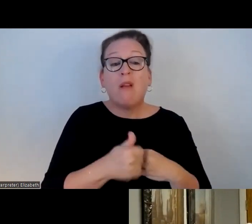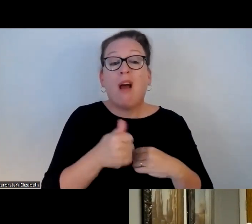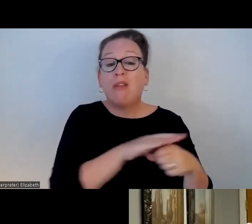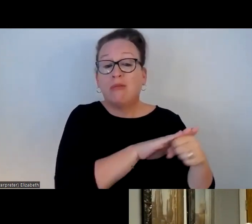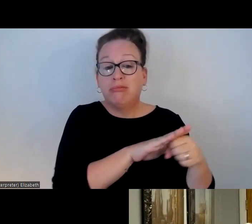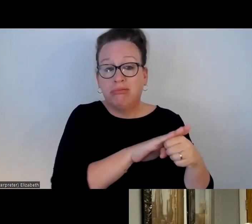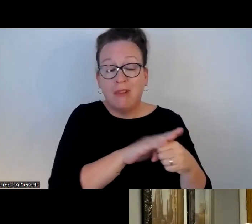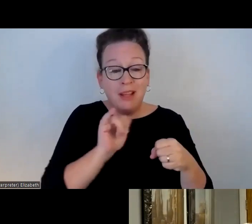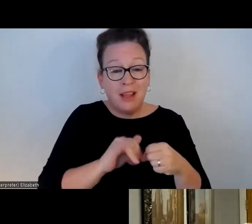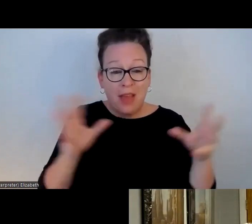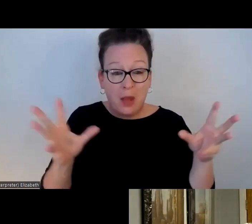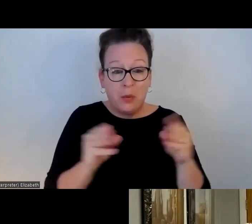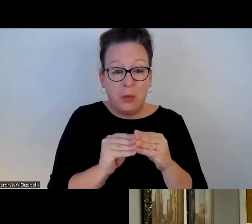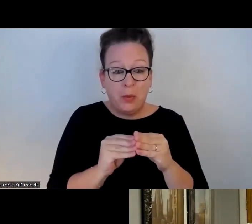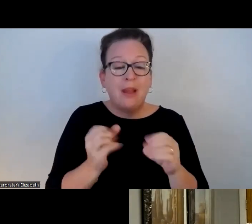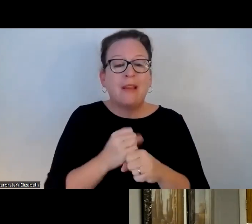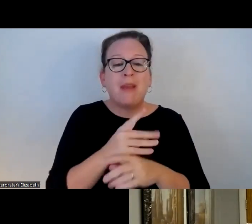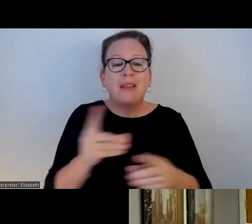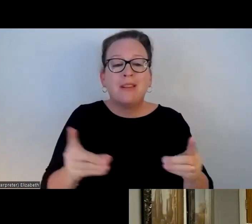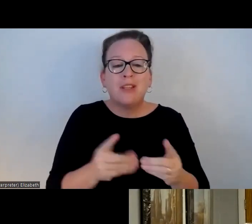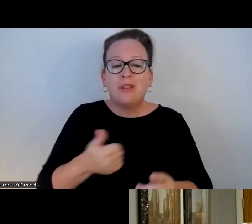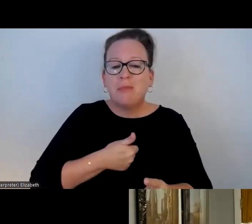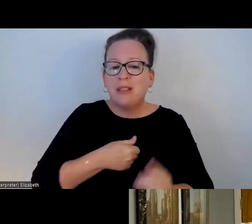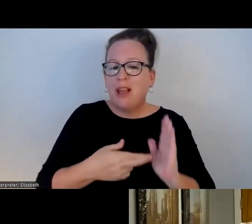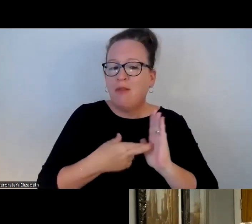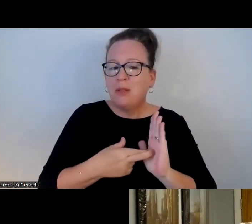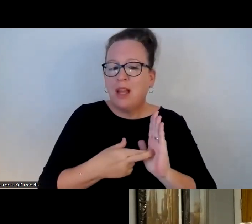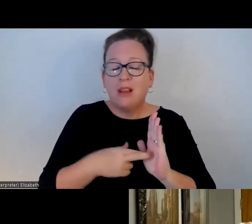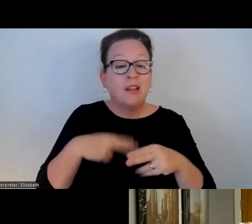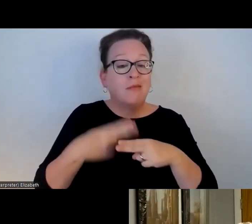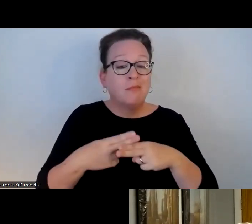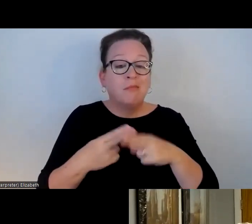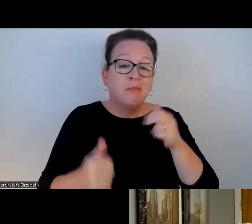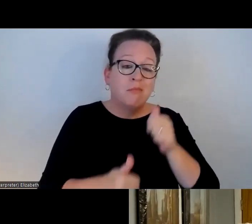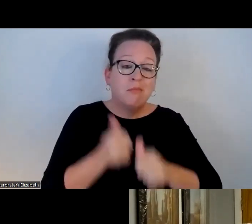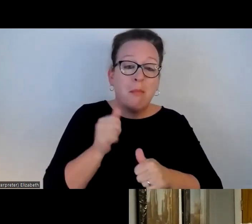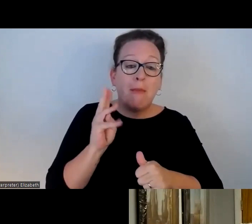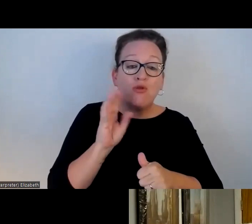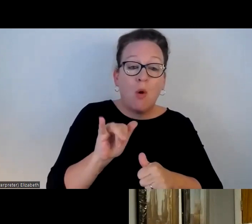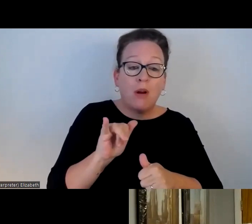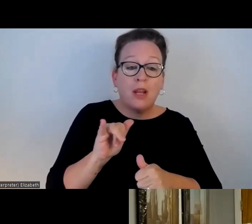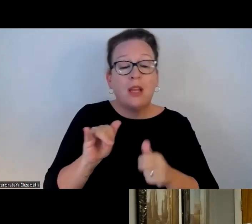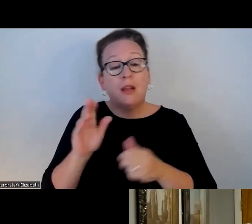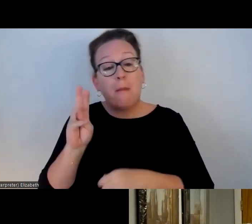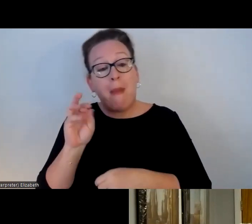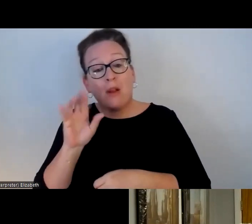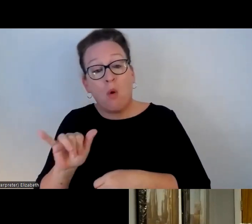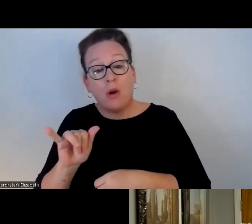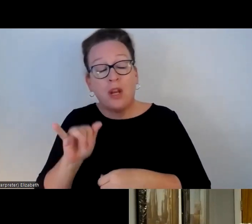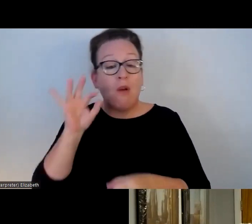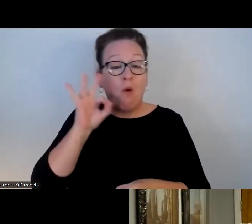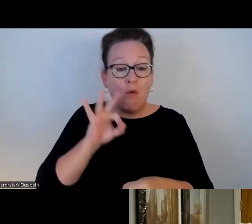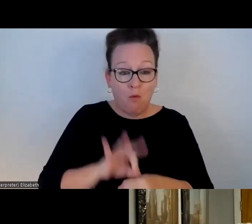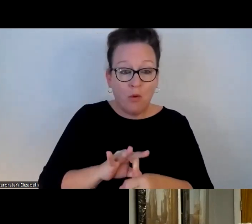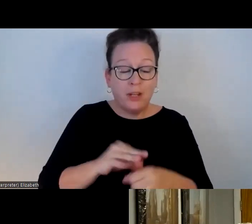has made the district that I represent a minority voting opportunity district. So